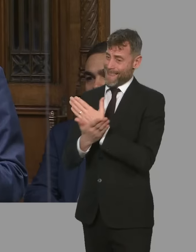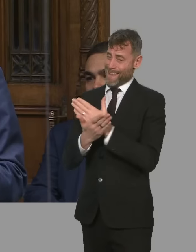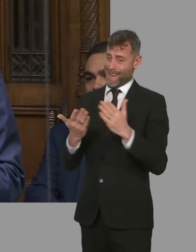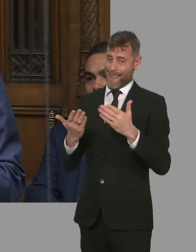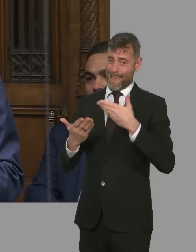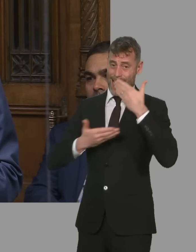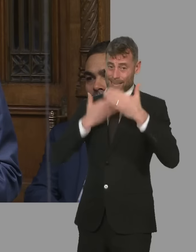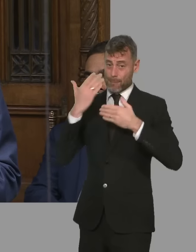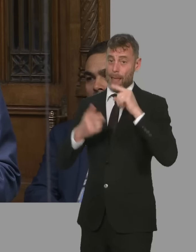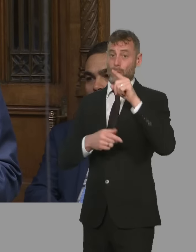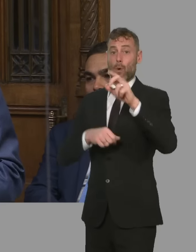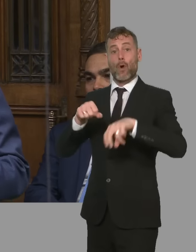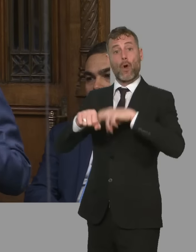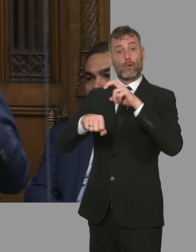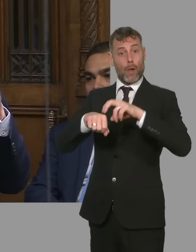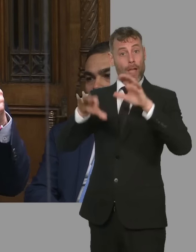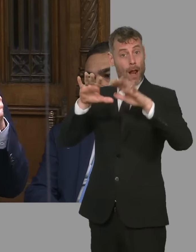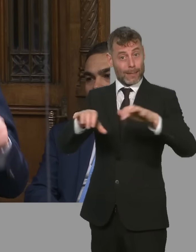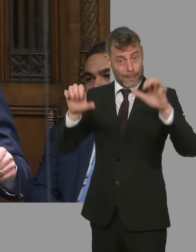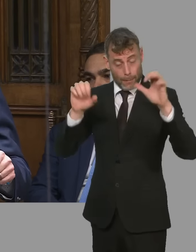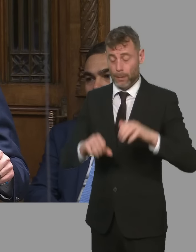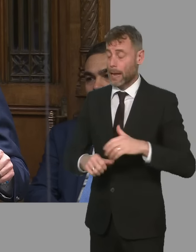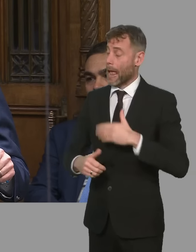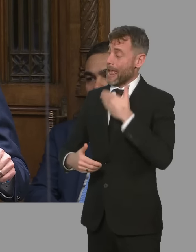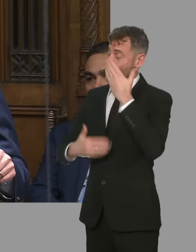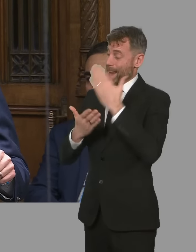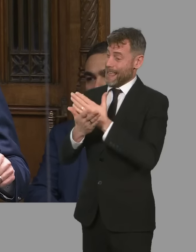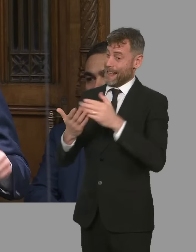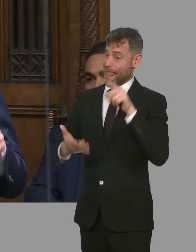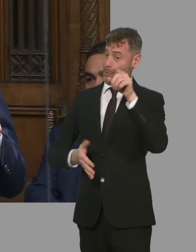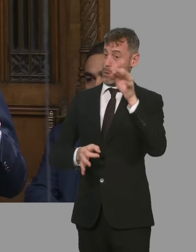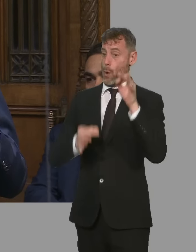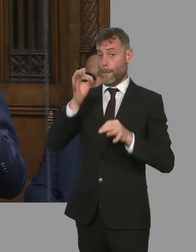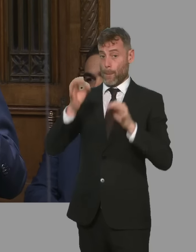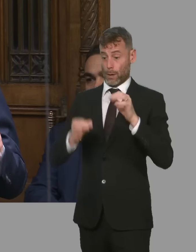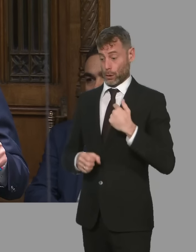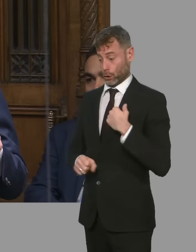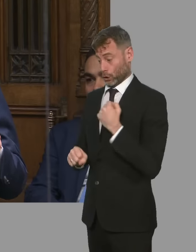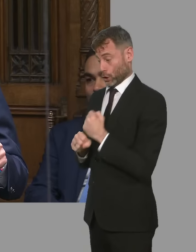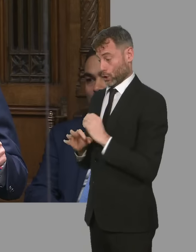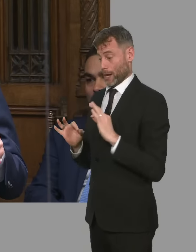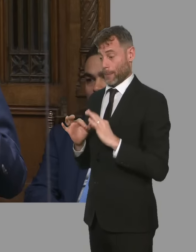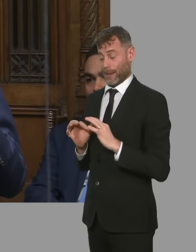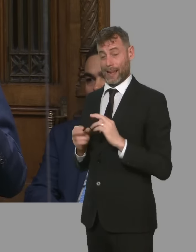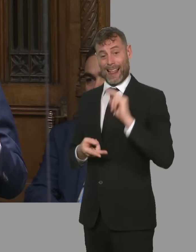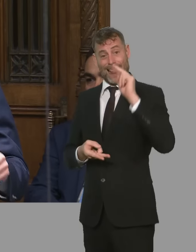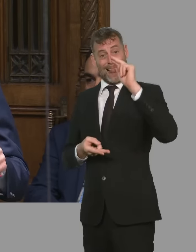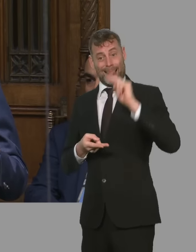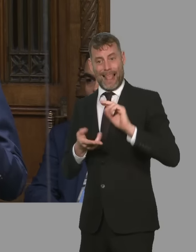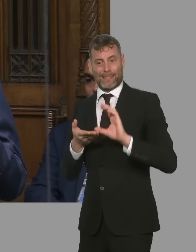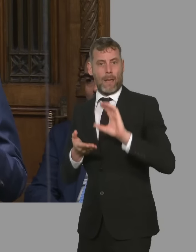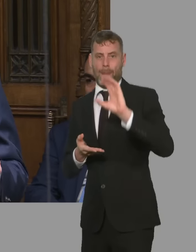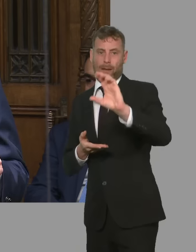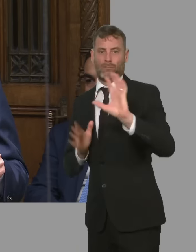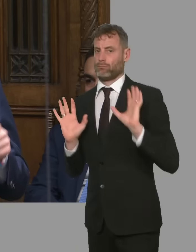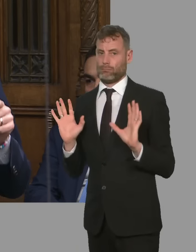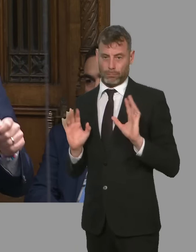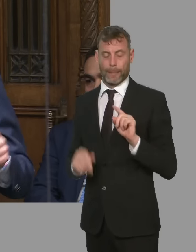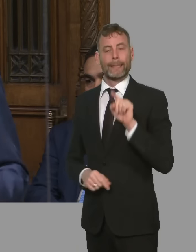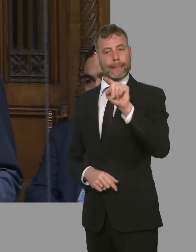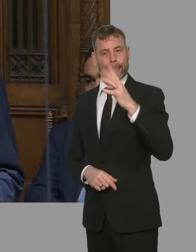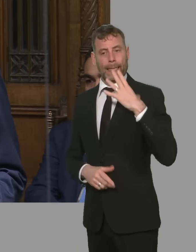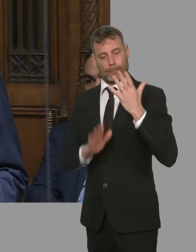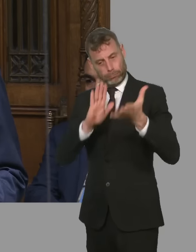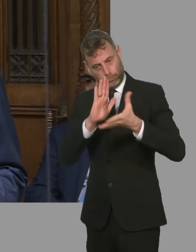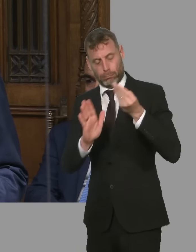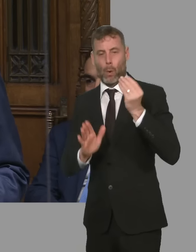from GB, there needs to be revenue raising, and there needs to be a sole focus on economic growth for